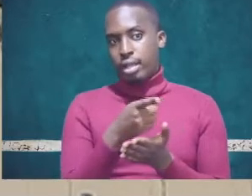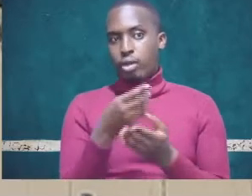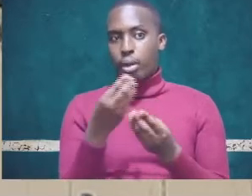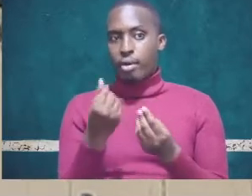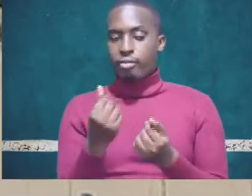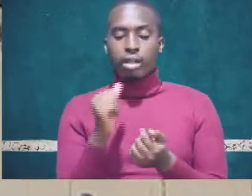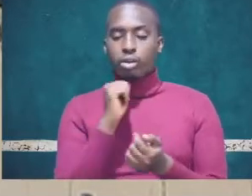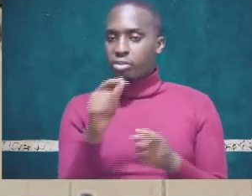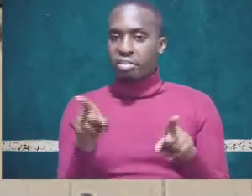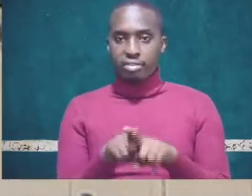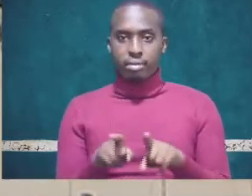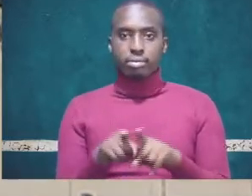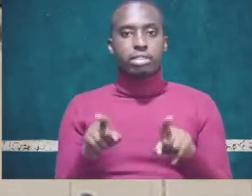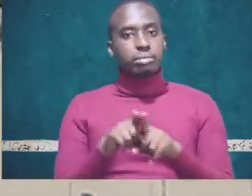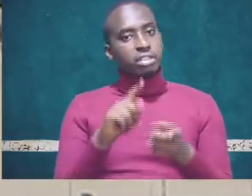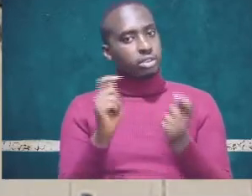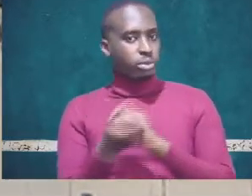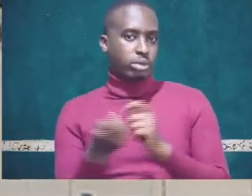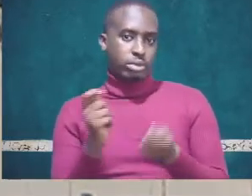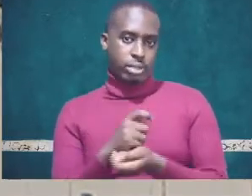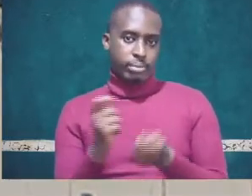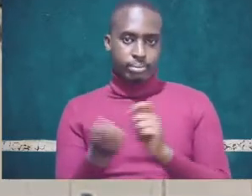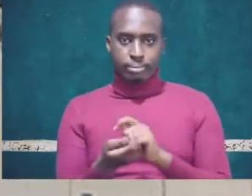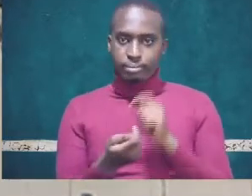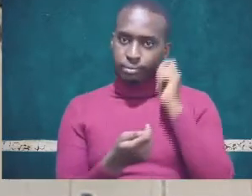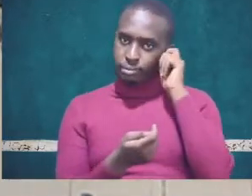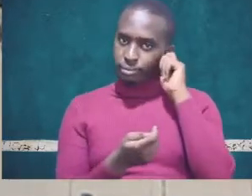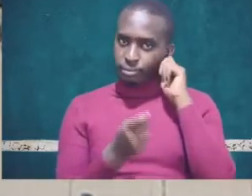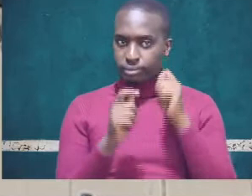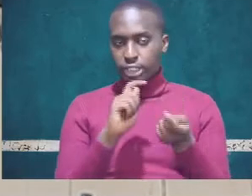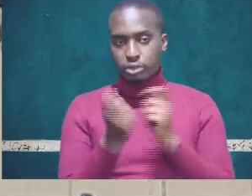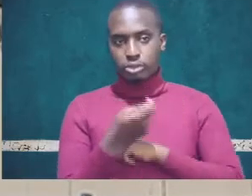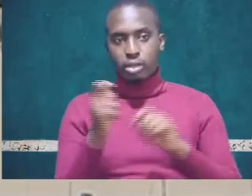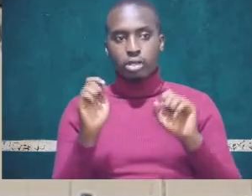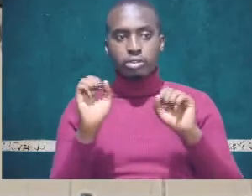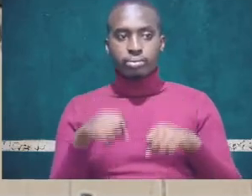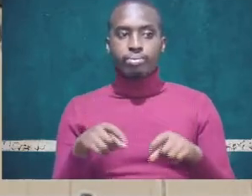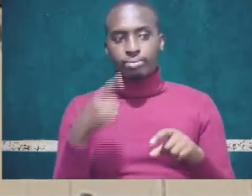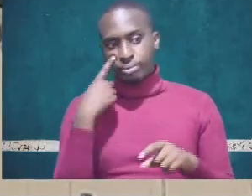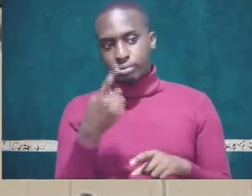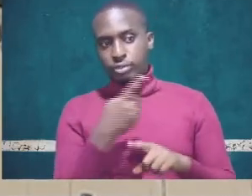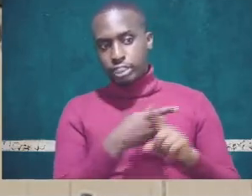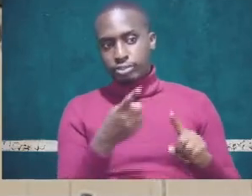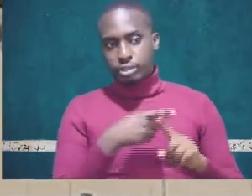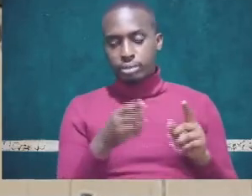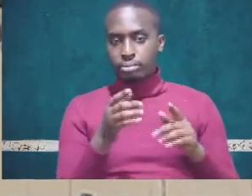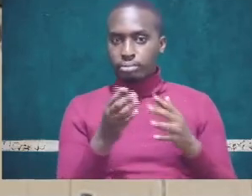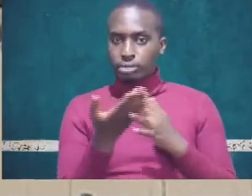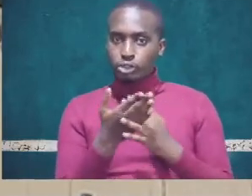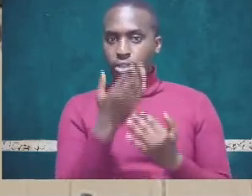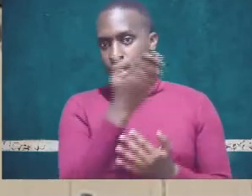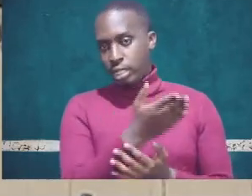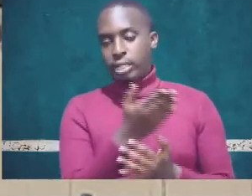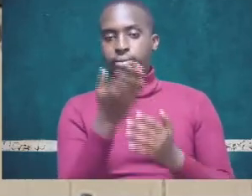is not the same. It is changing. It is changing. So I want you to get a difference between this if you analyze